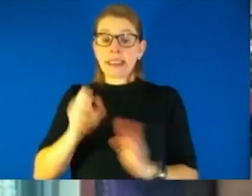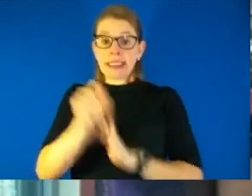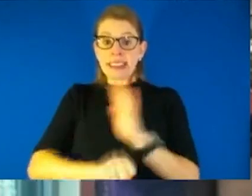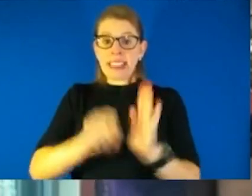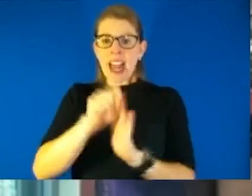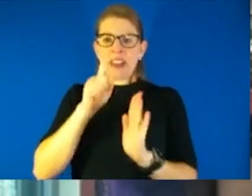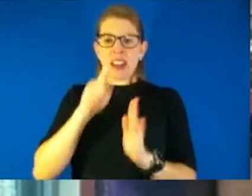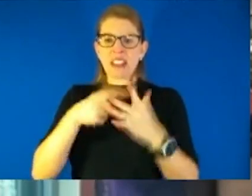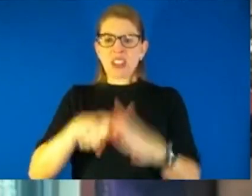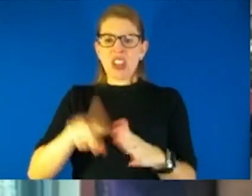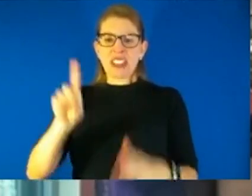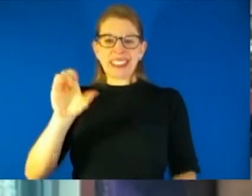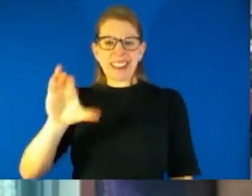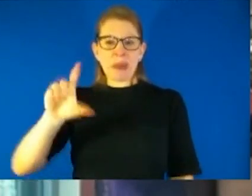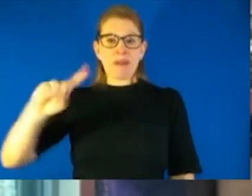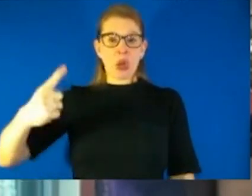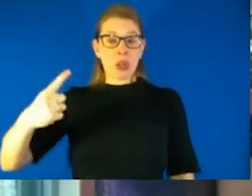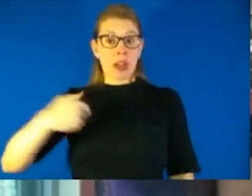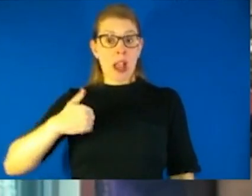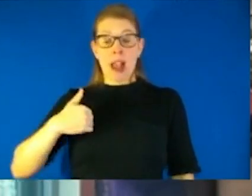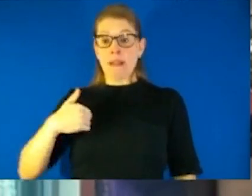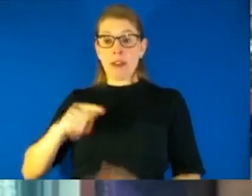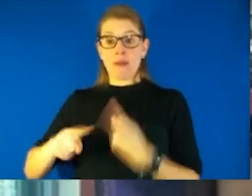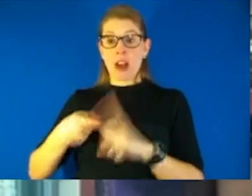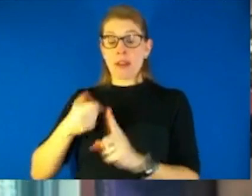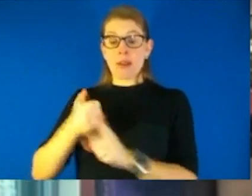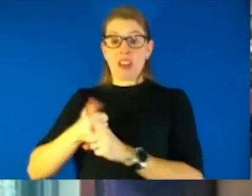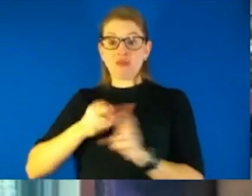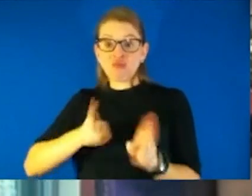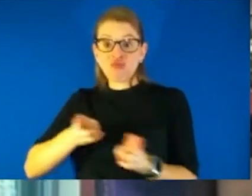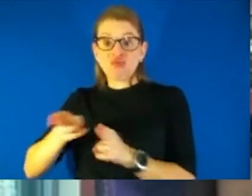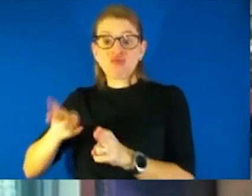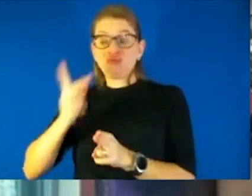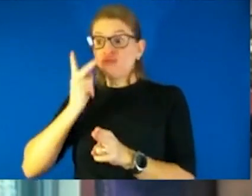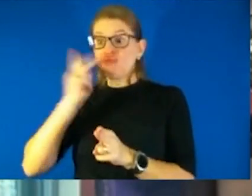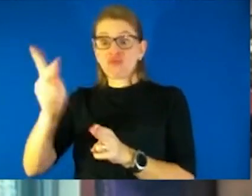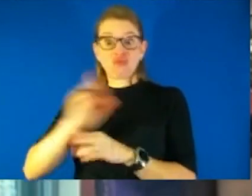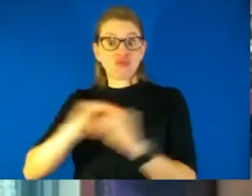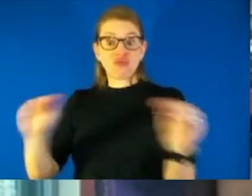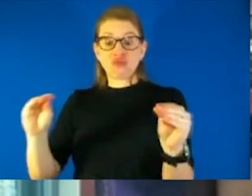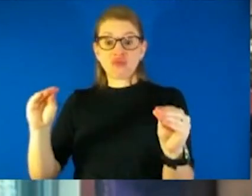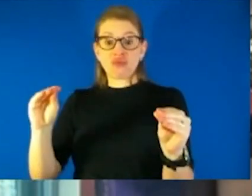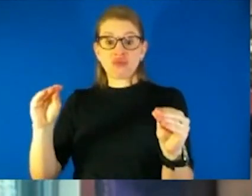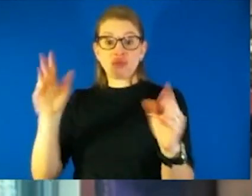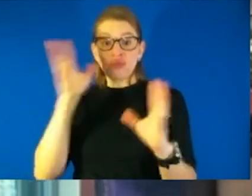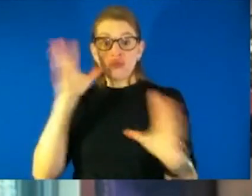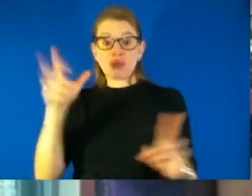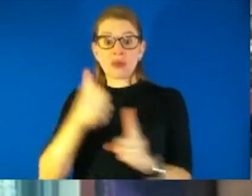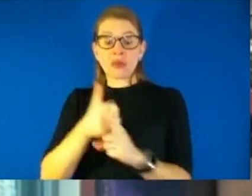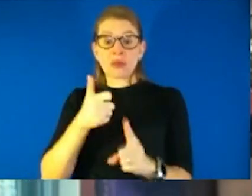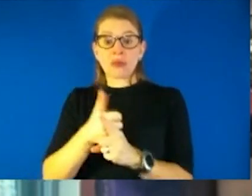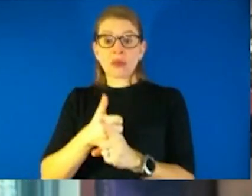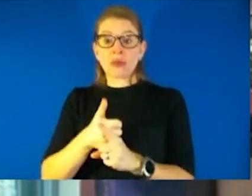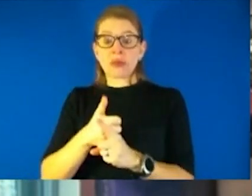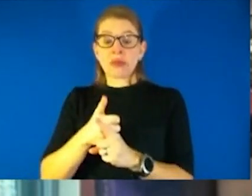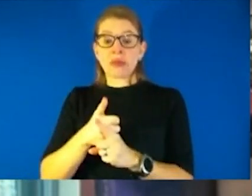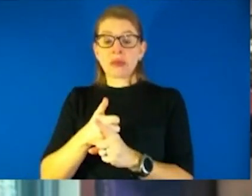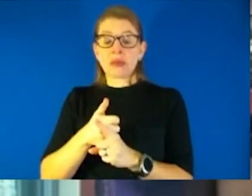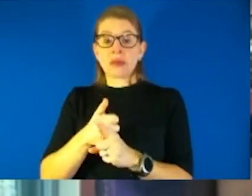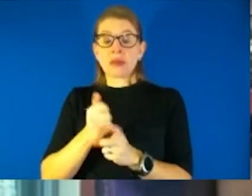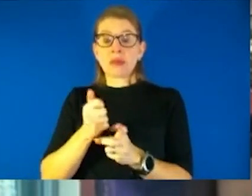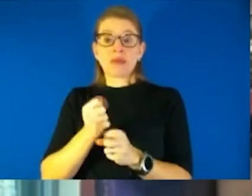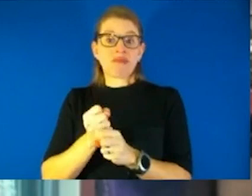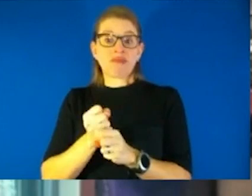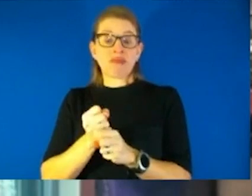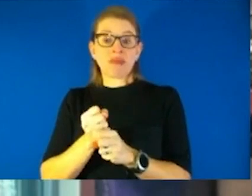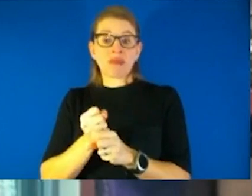started December 1st. I've got a friend who went deer hunting, didn't see a deer. He's blaming chronic wasting disease. But obviously this